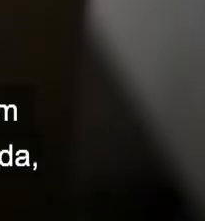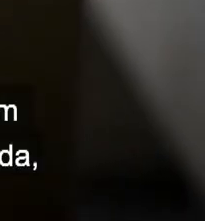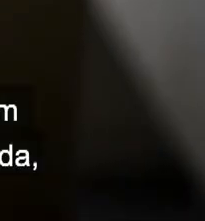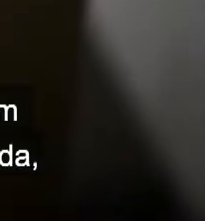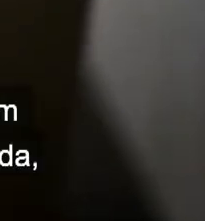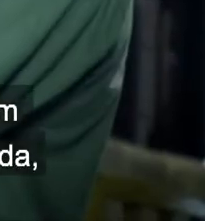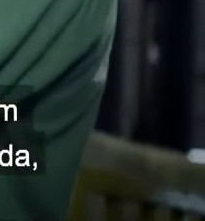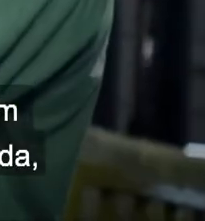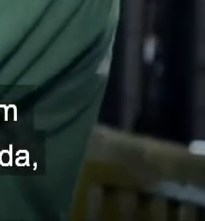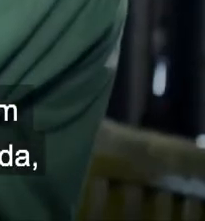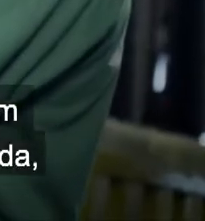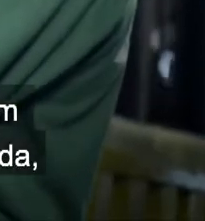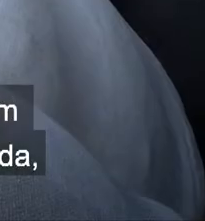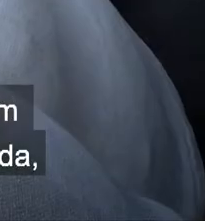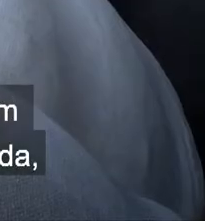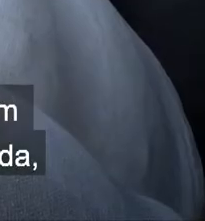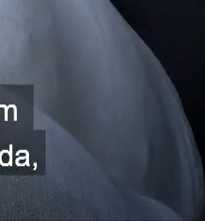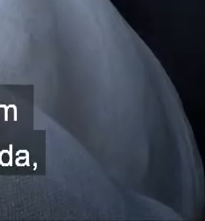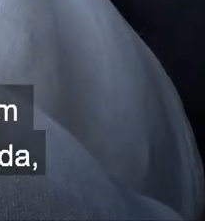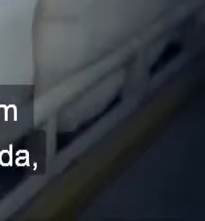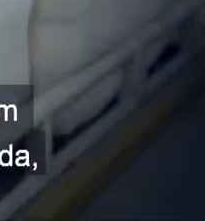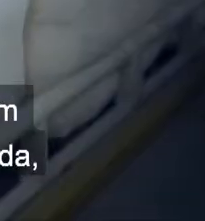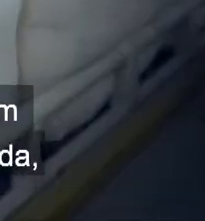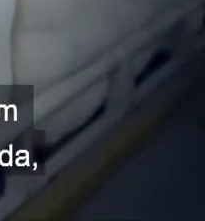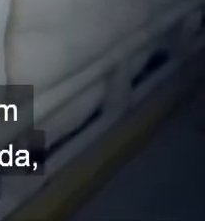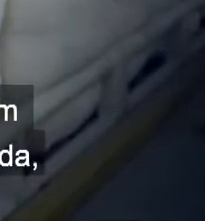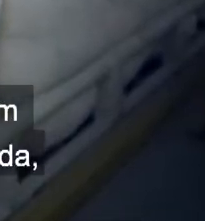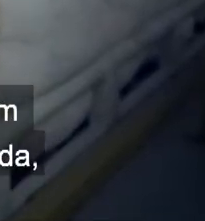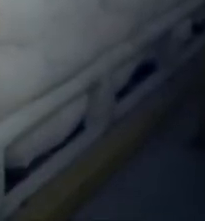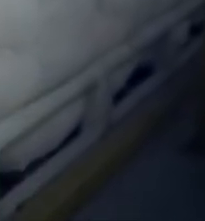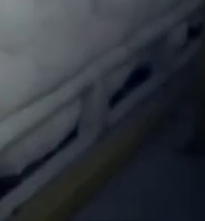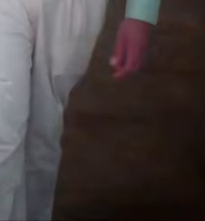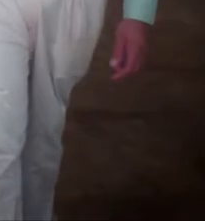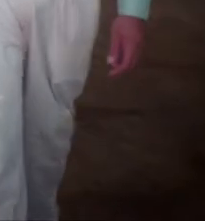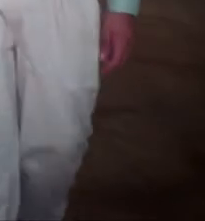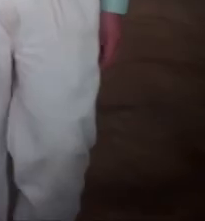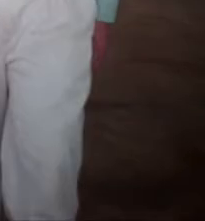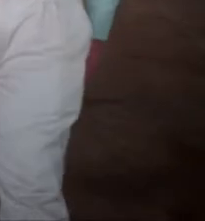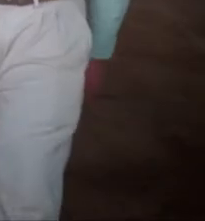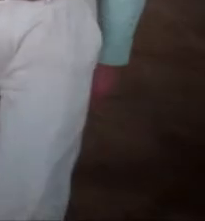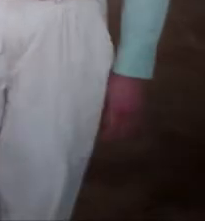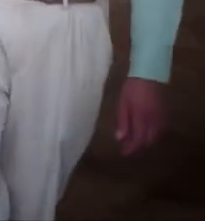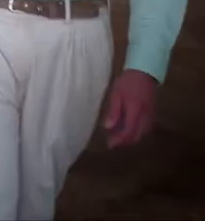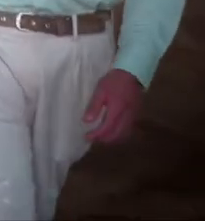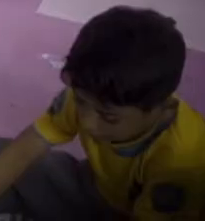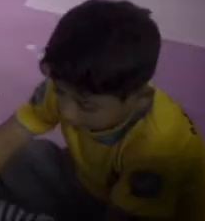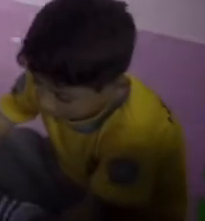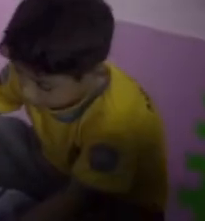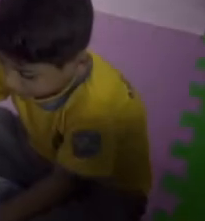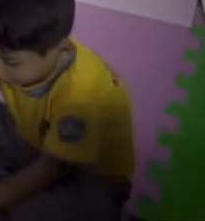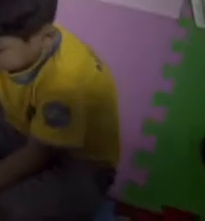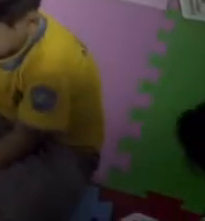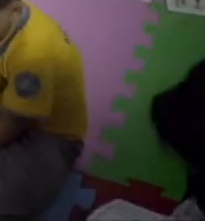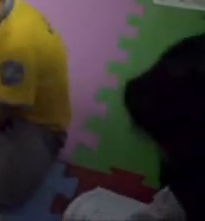The company is a world reference in traceability and certified production.